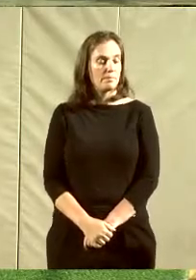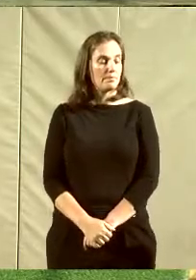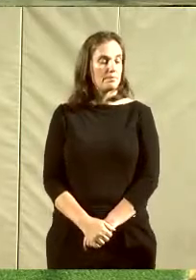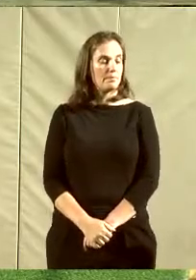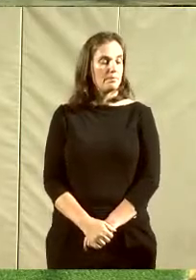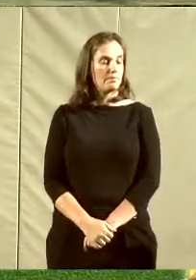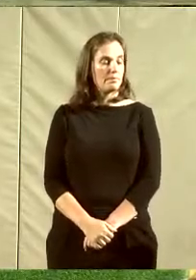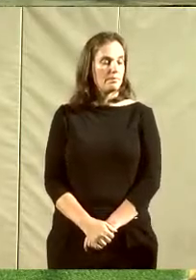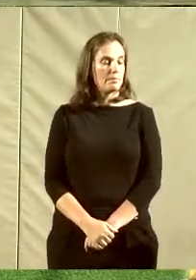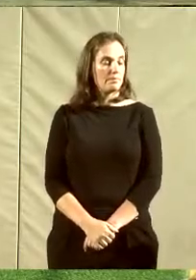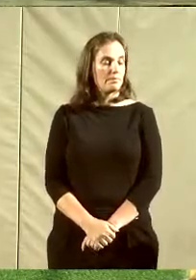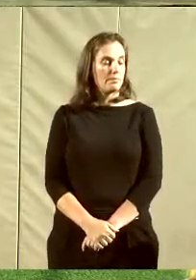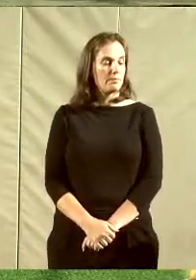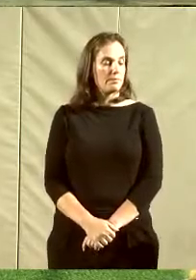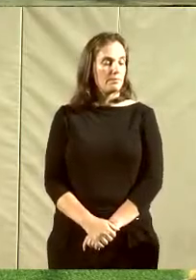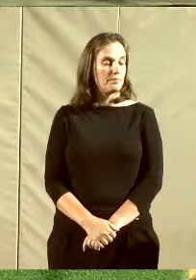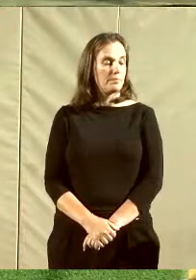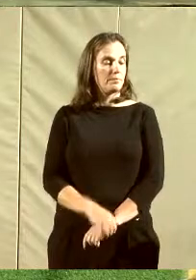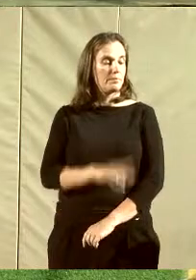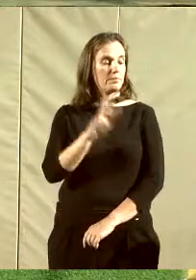William Christopher Johnson.